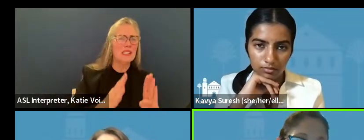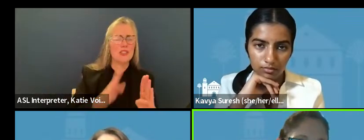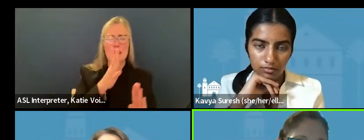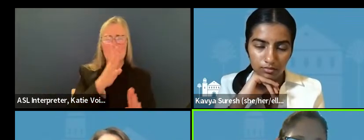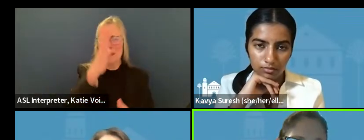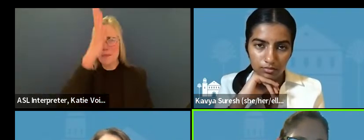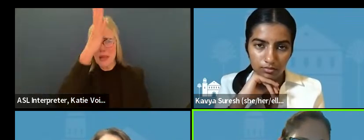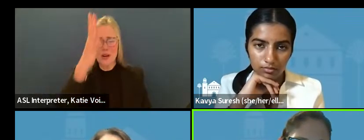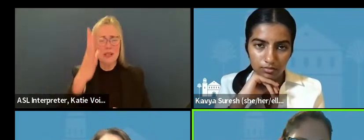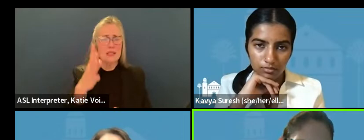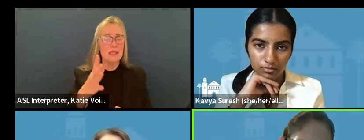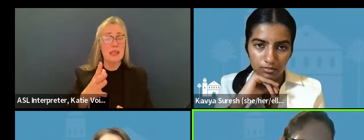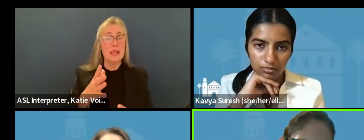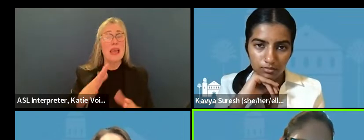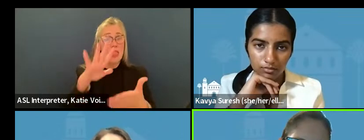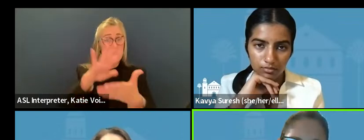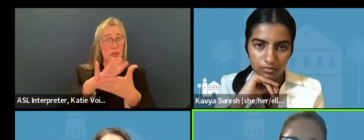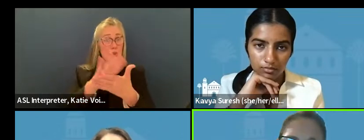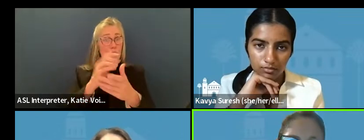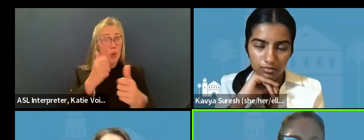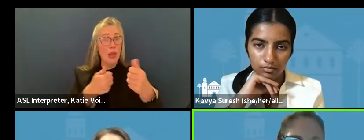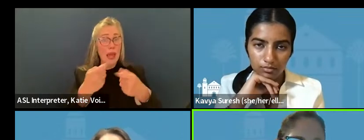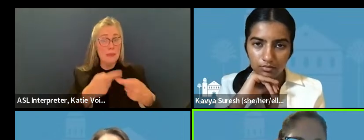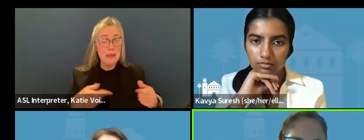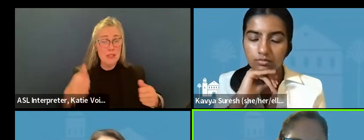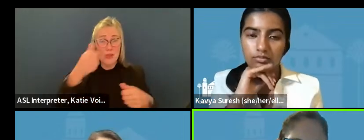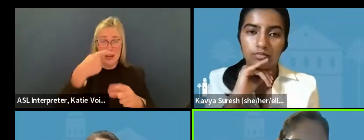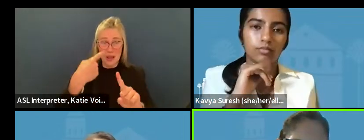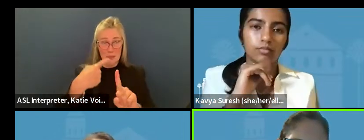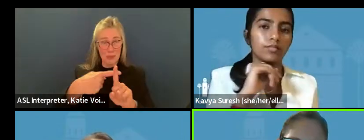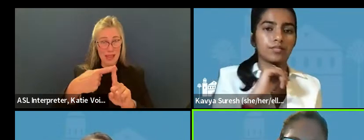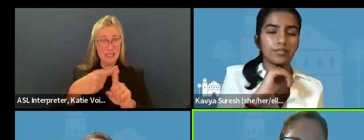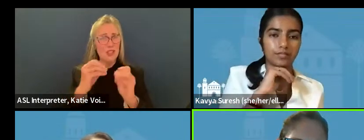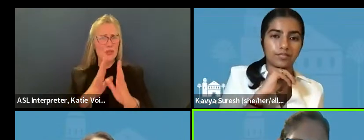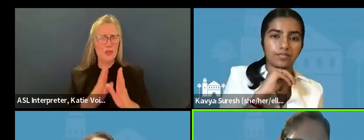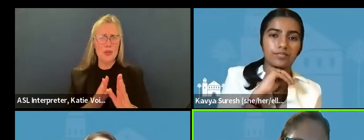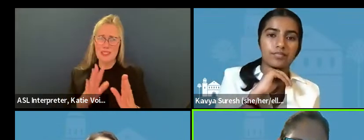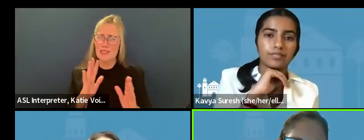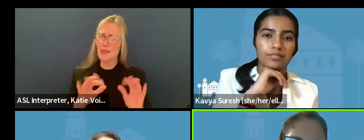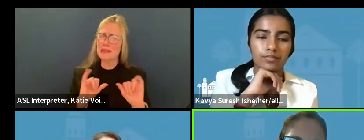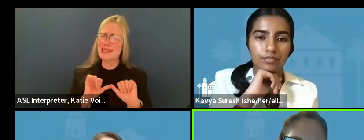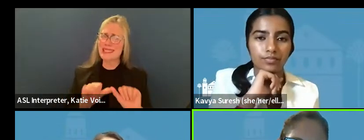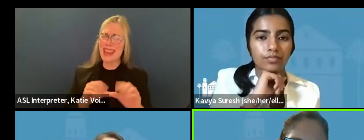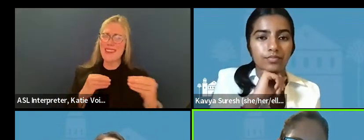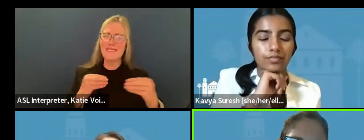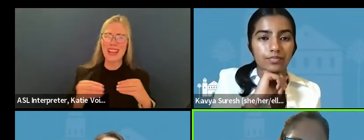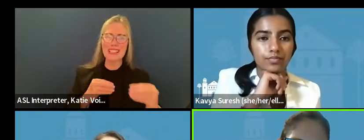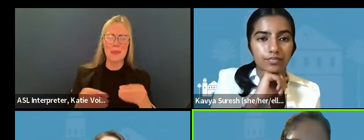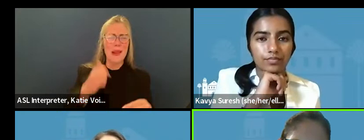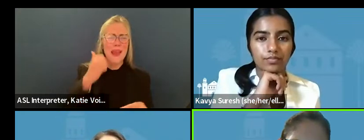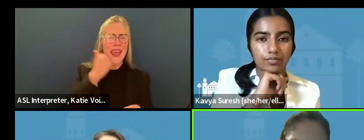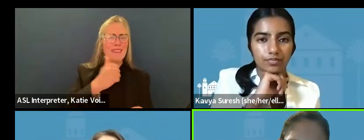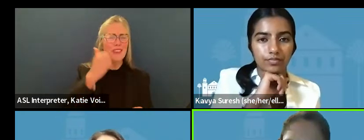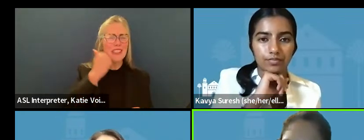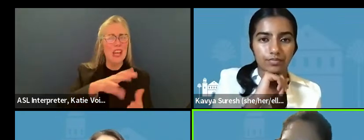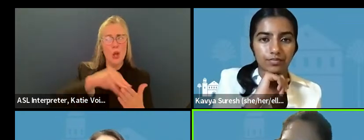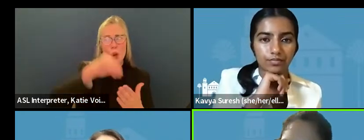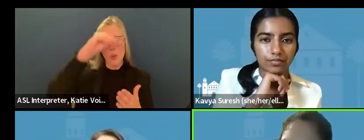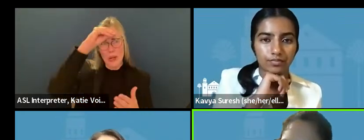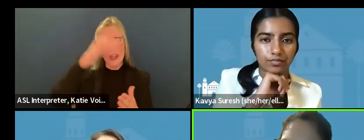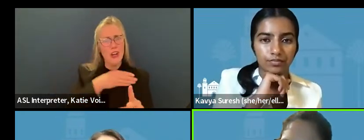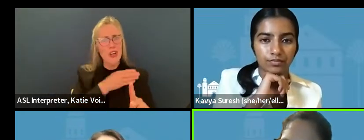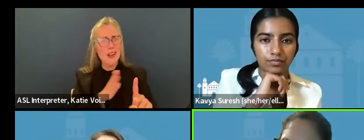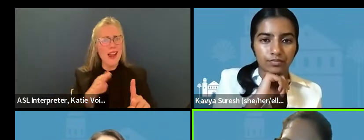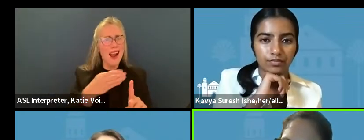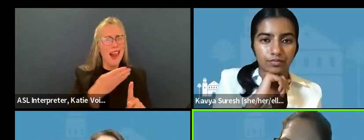the students for your flexibility. We keep learning every day, and every day we keep getting better. So thank you for that.